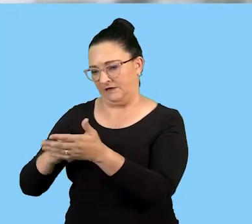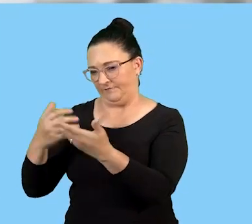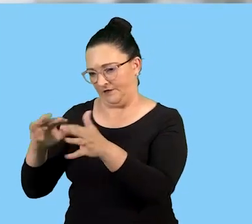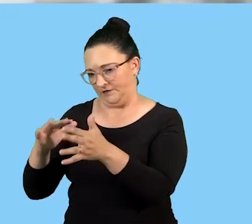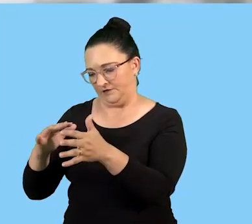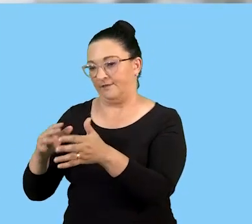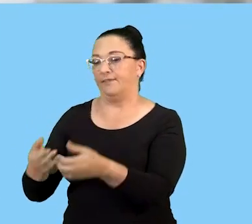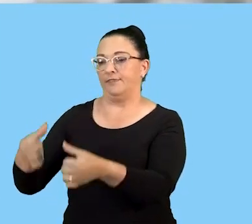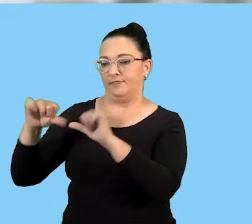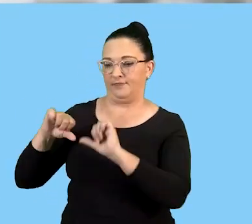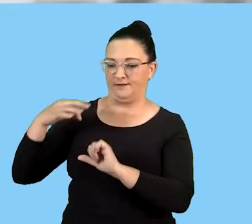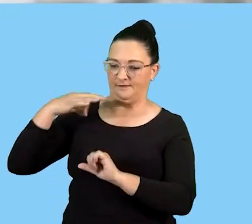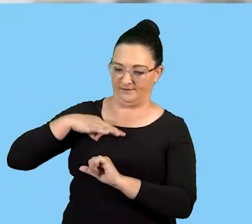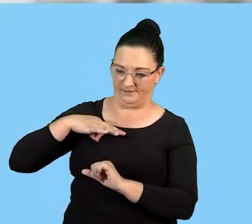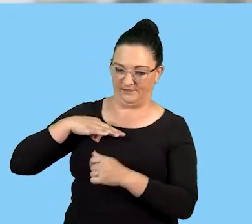end up with